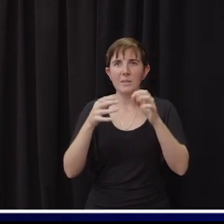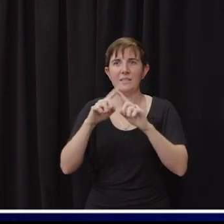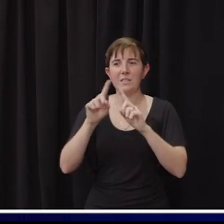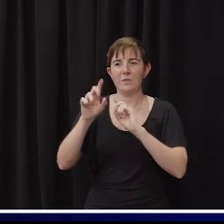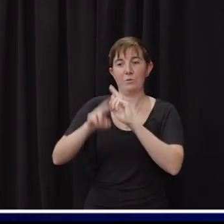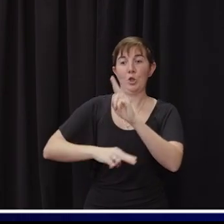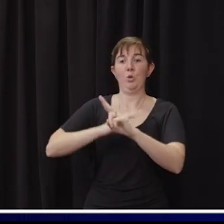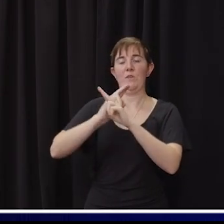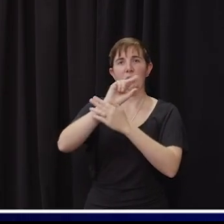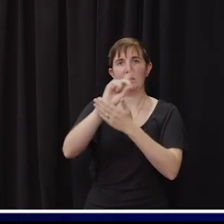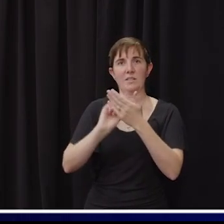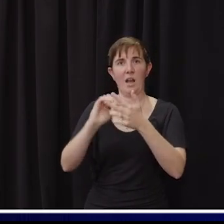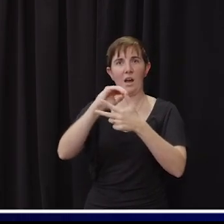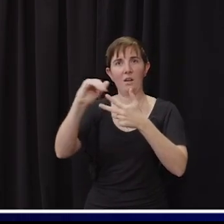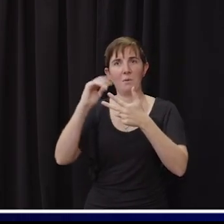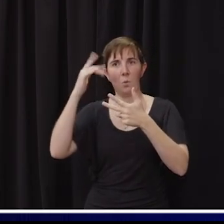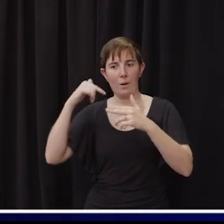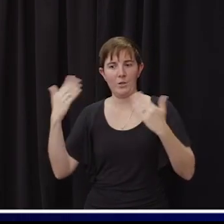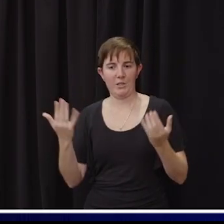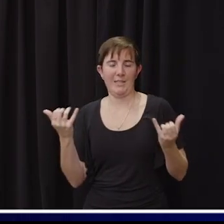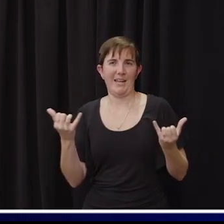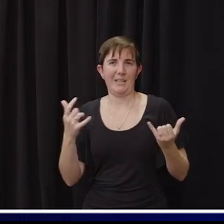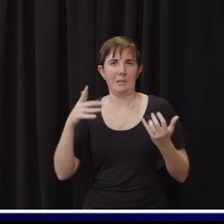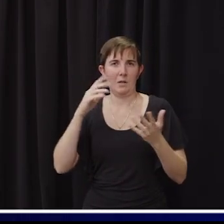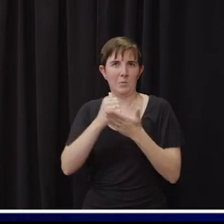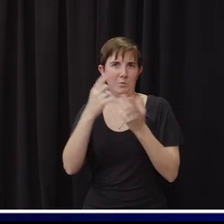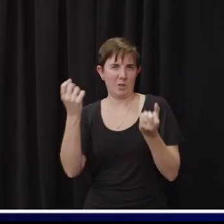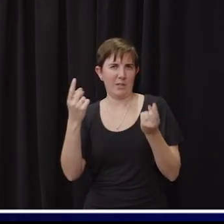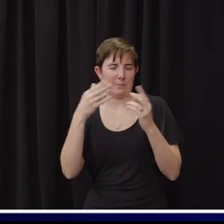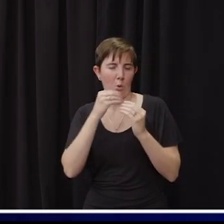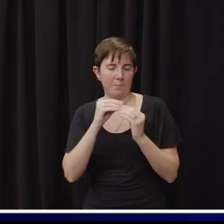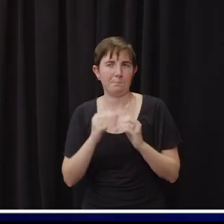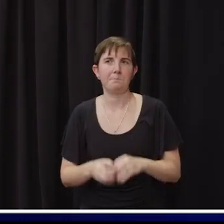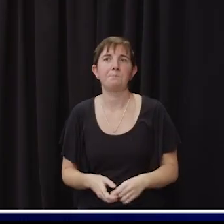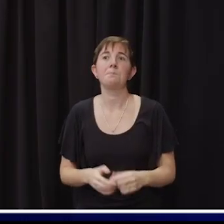here today in a little bit of perspective.